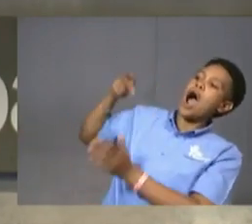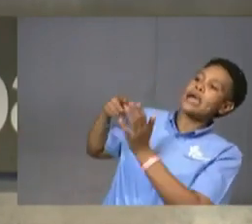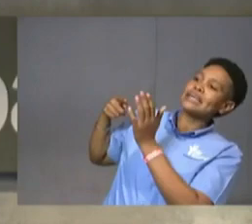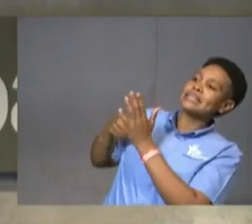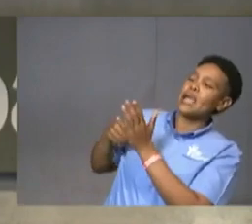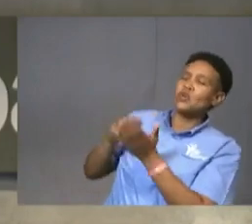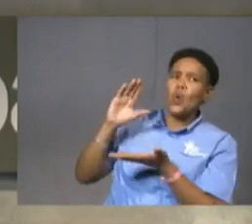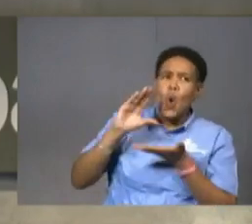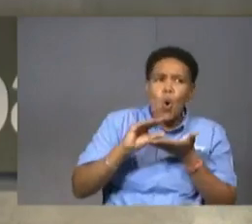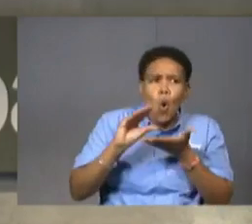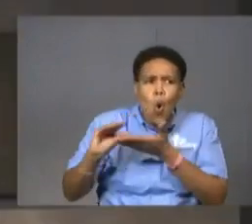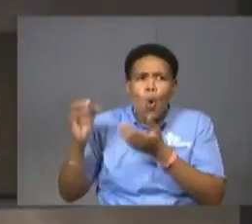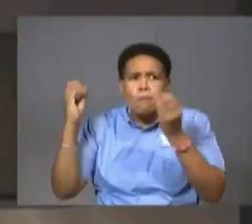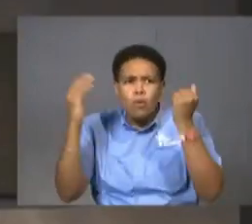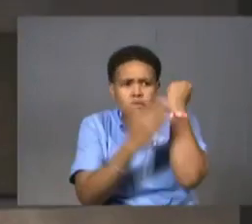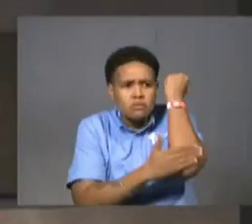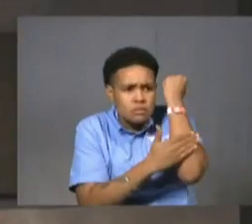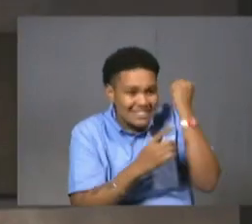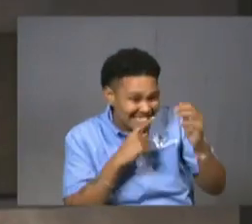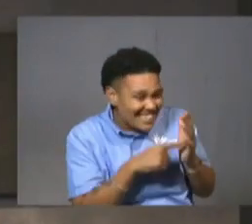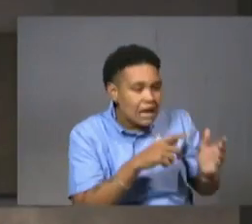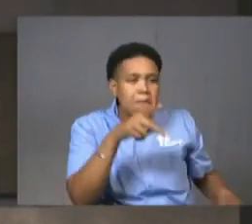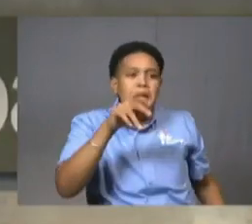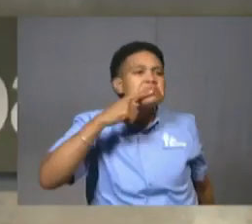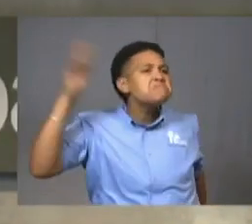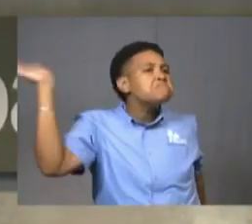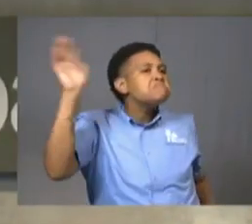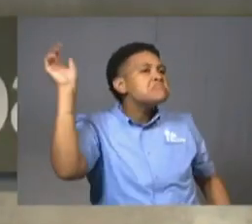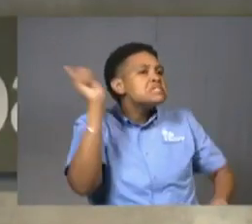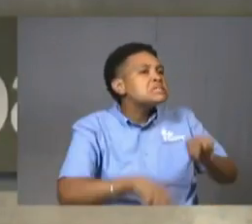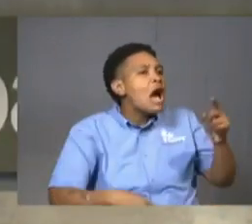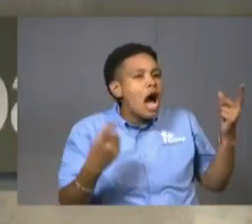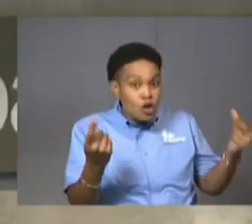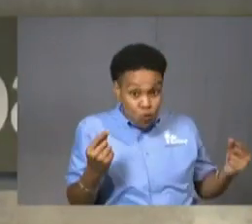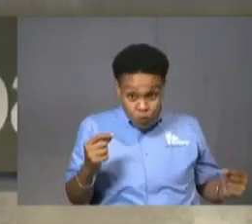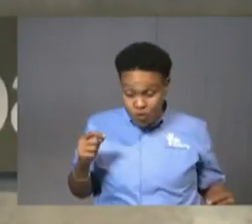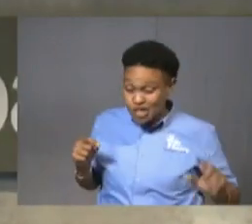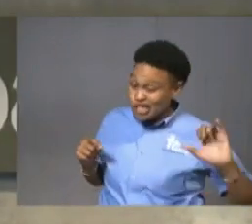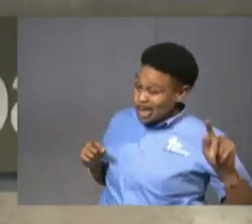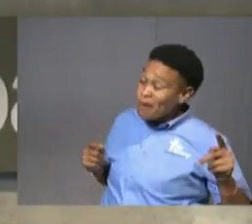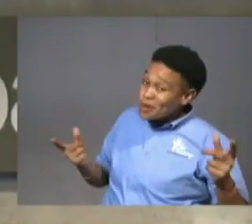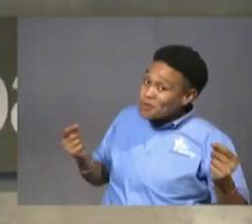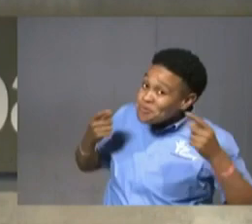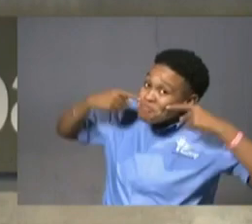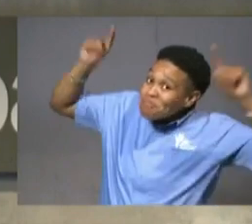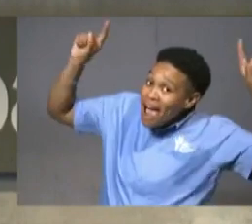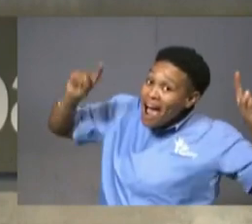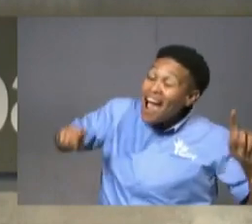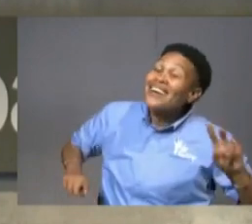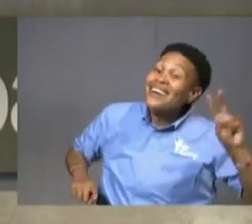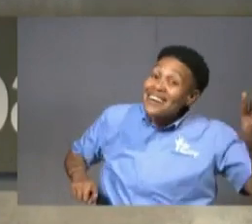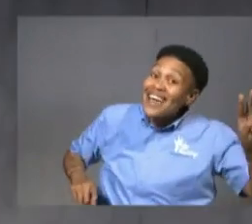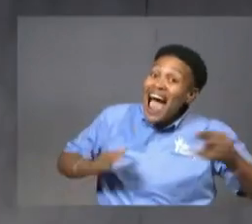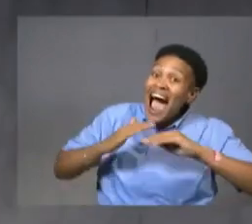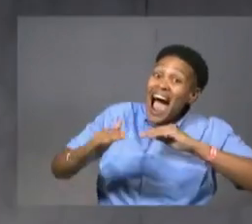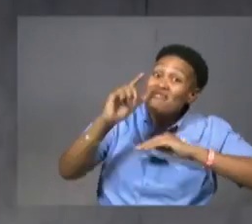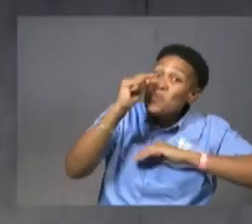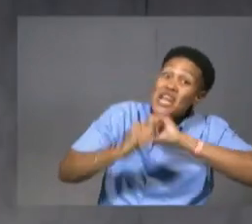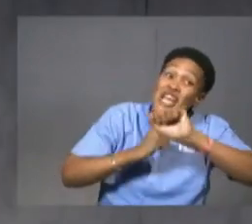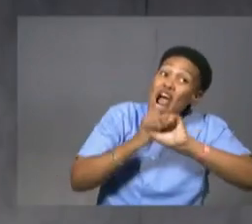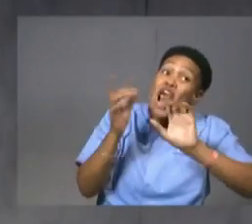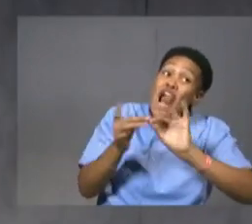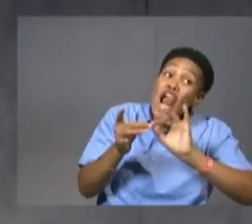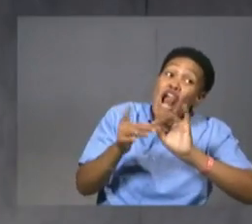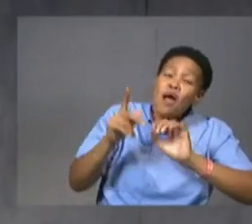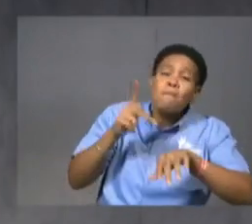multilateral debt. When the PNP said it couldn't be done, the JLP got it done. It is the Jamaica Labour Party that, after 20 years of talking about Port